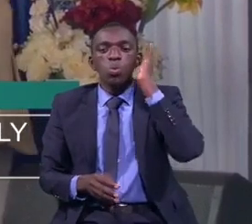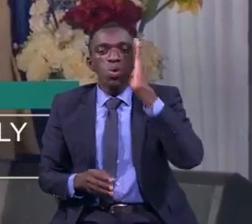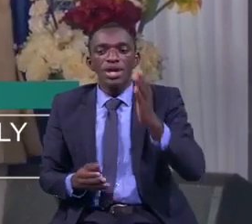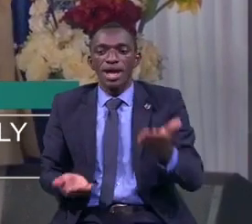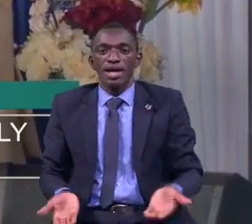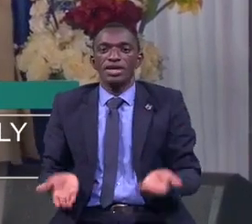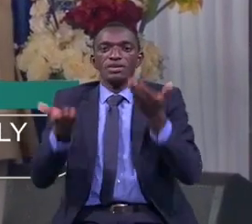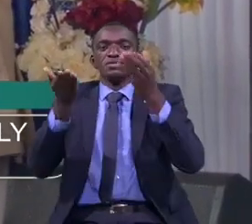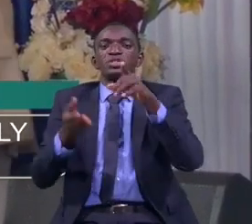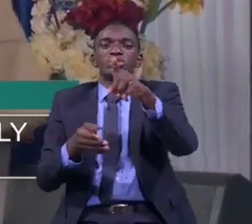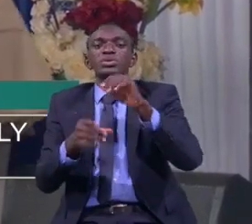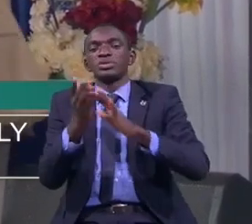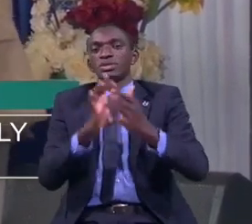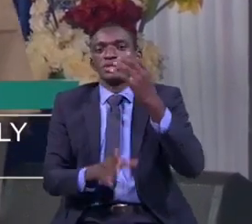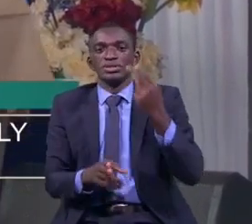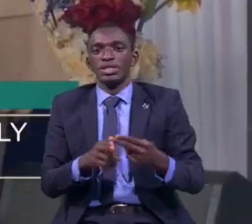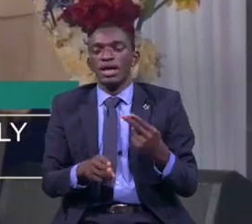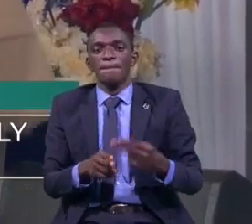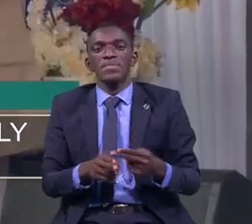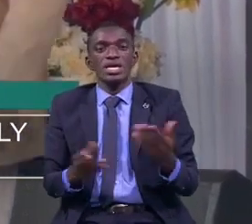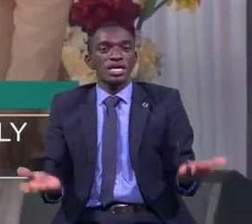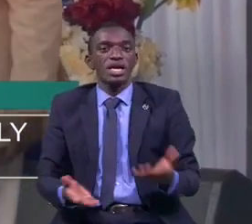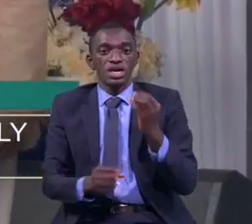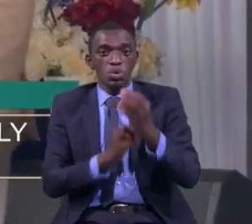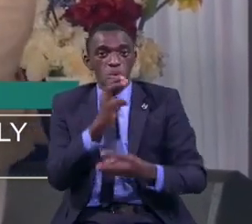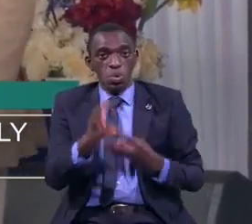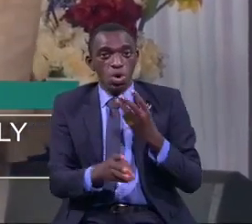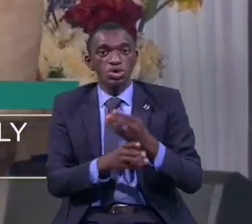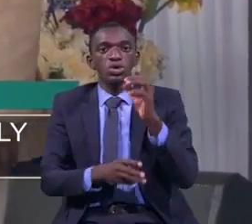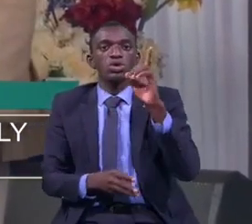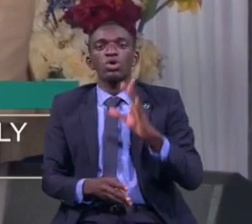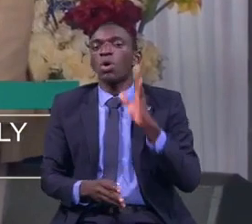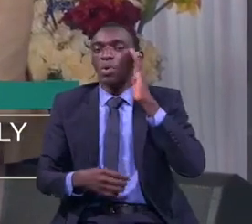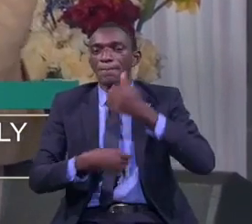Here in the world, the Lord will make you soar in success.